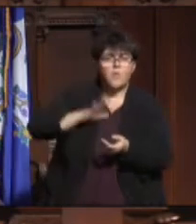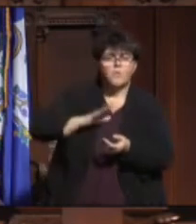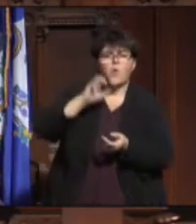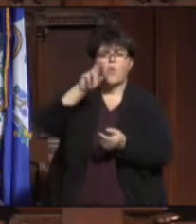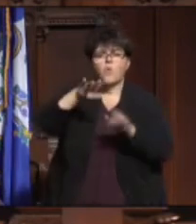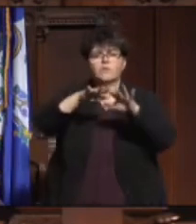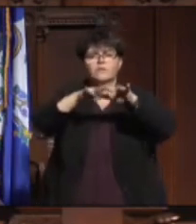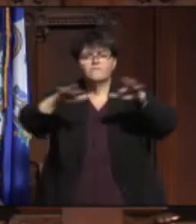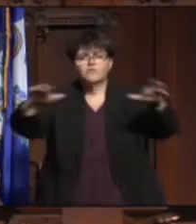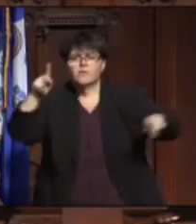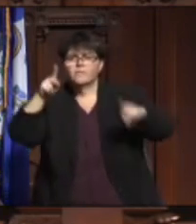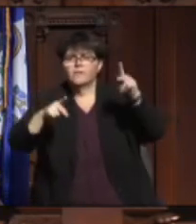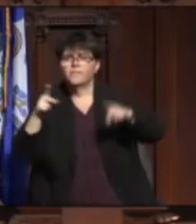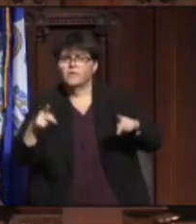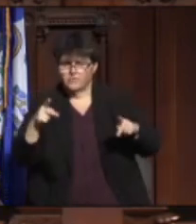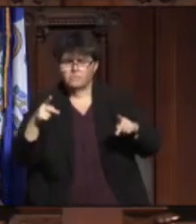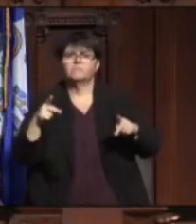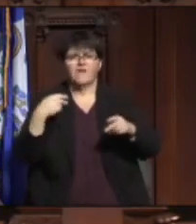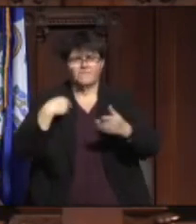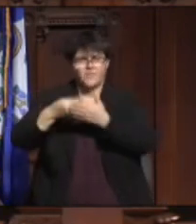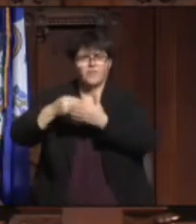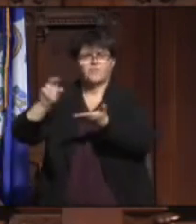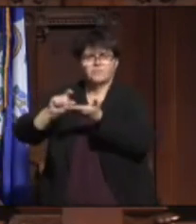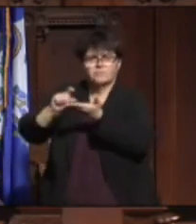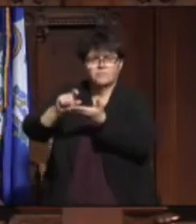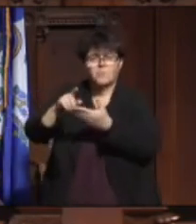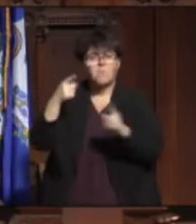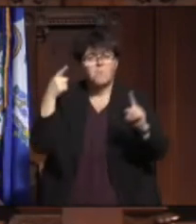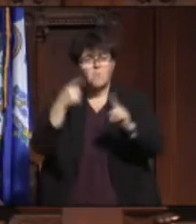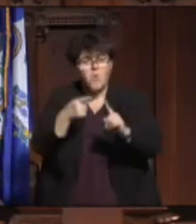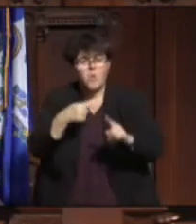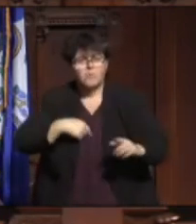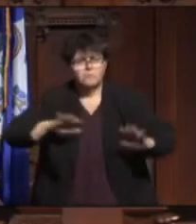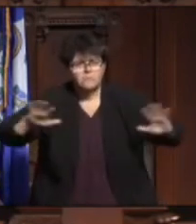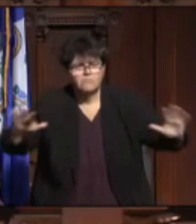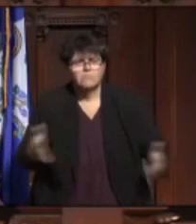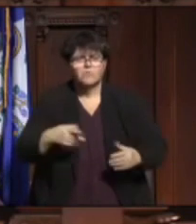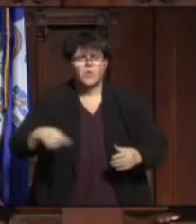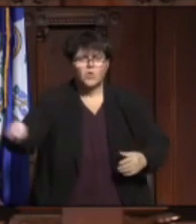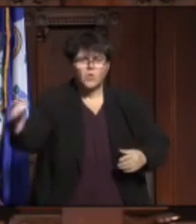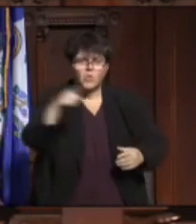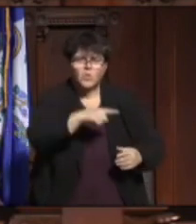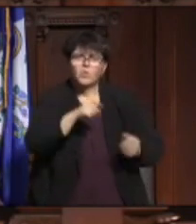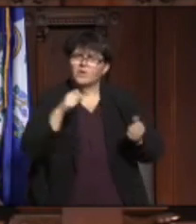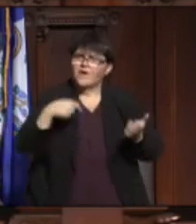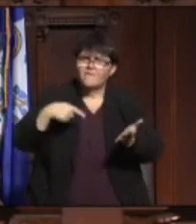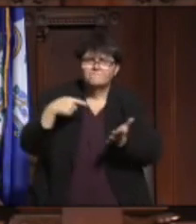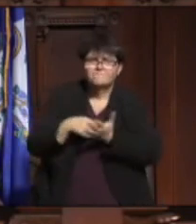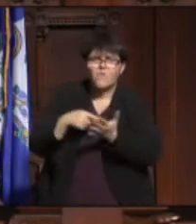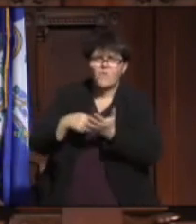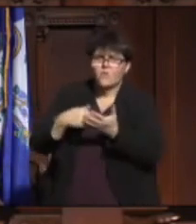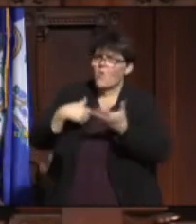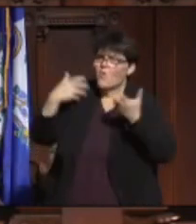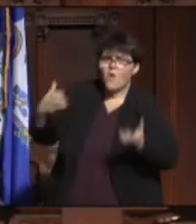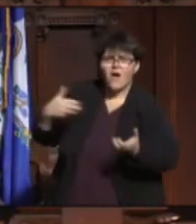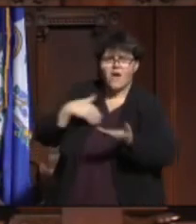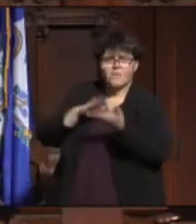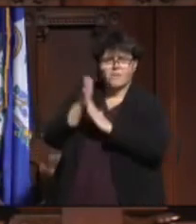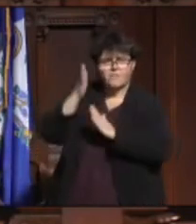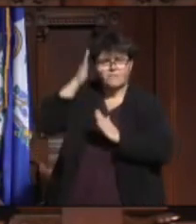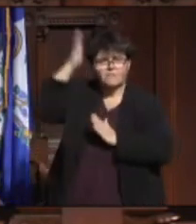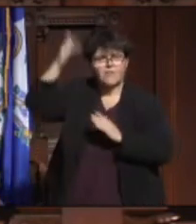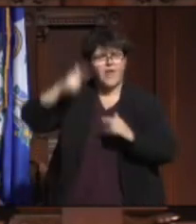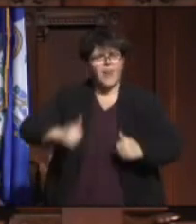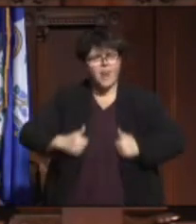wealth and stability, ownership of your home, ownership of your own business, they can build the building blocks for success